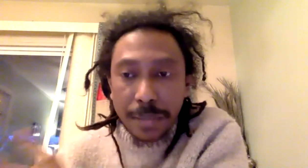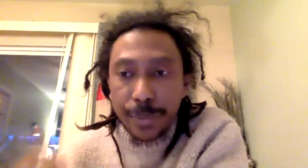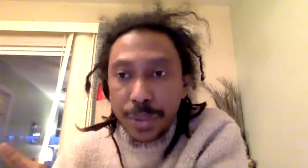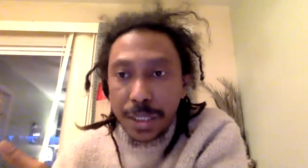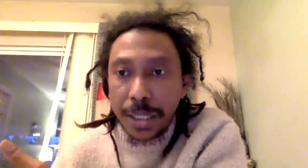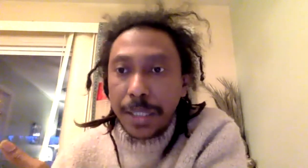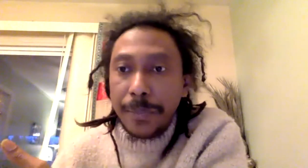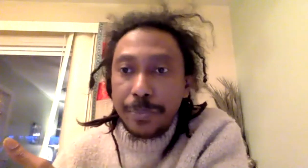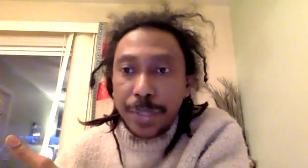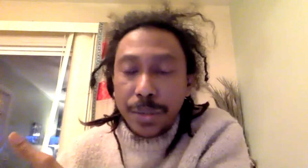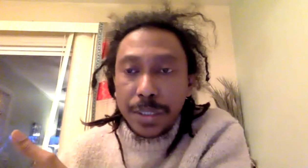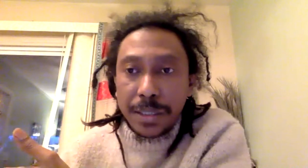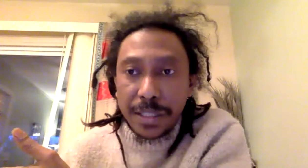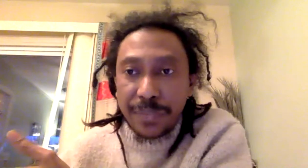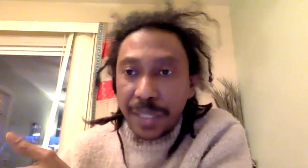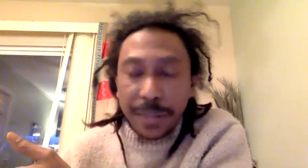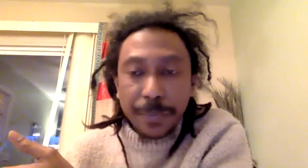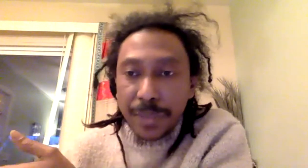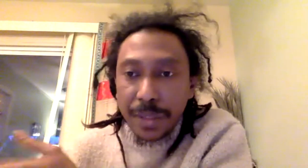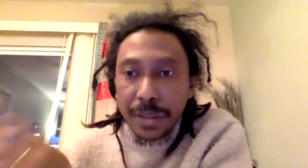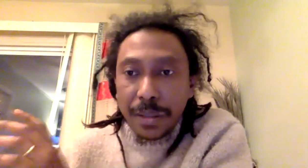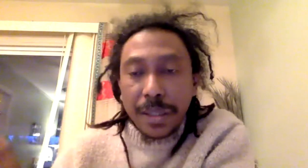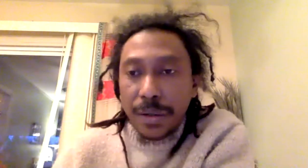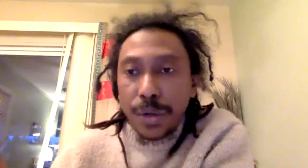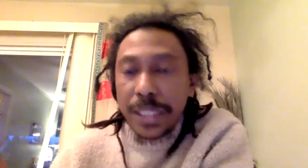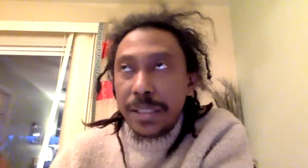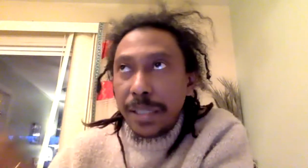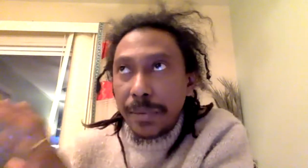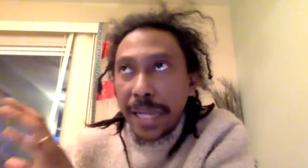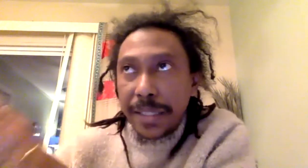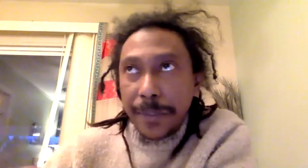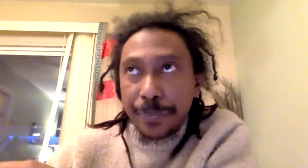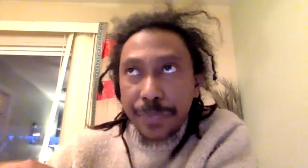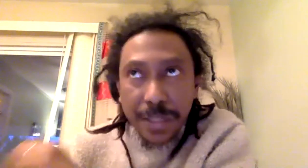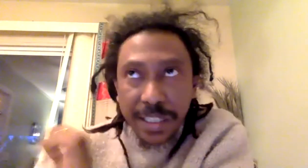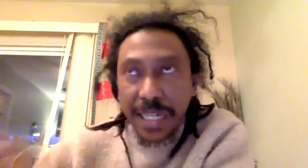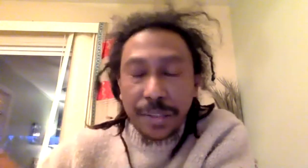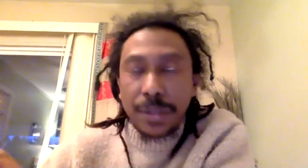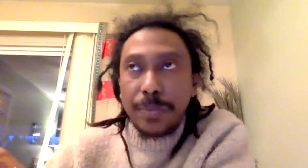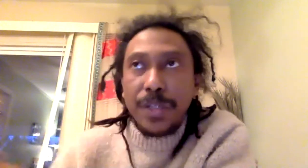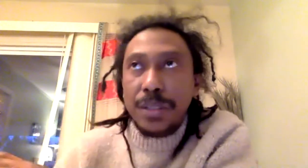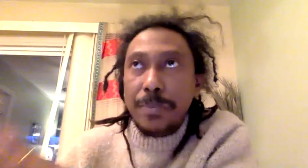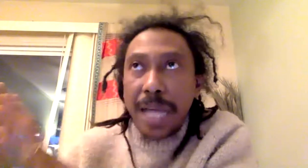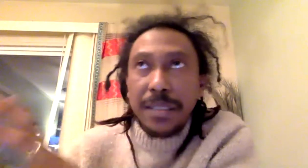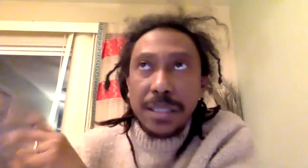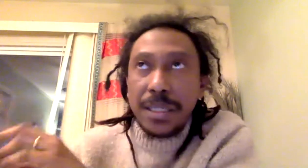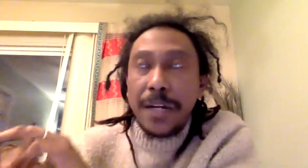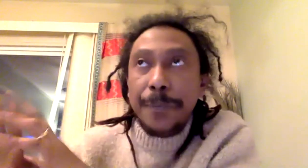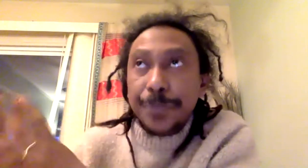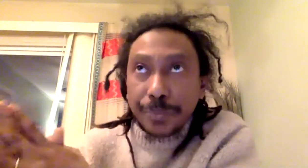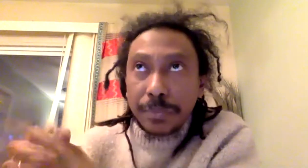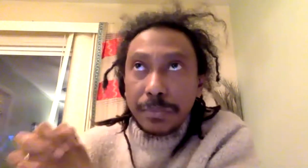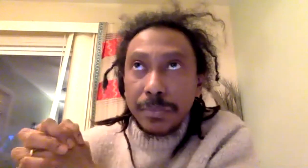traditional music because it's very only the like a center because Madagascar